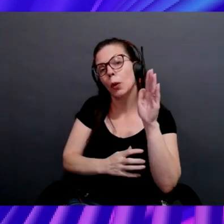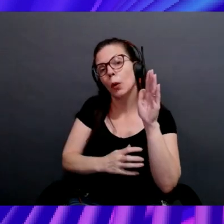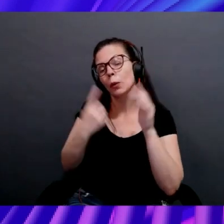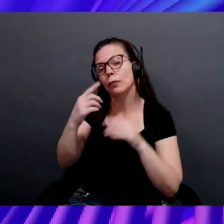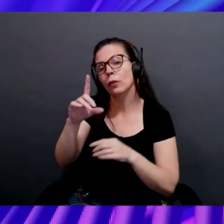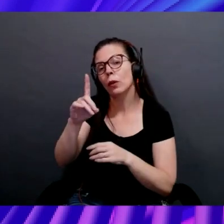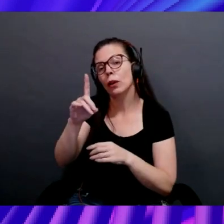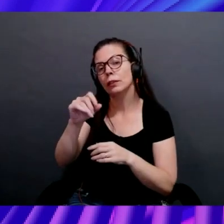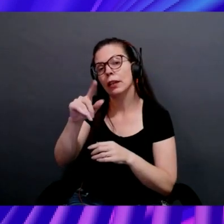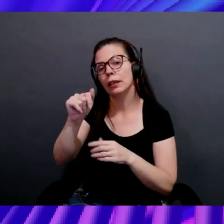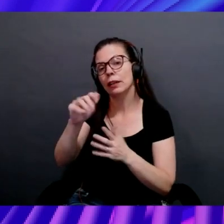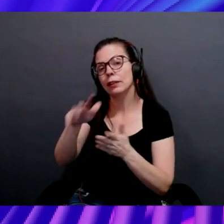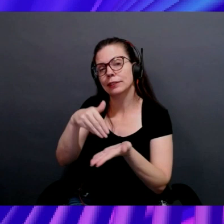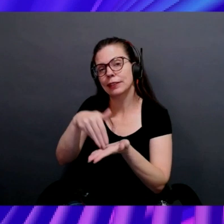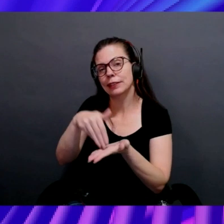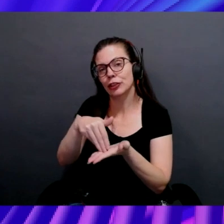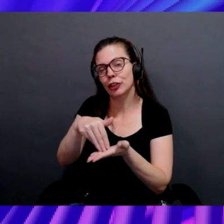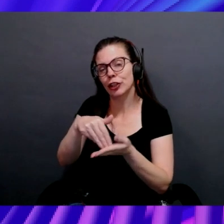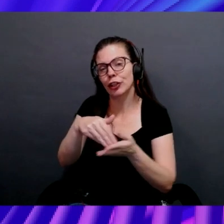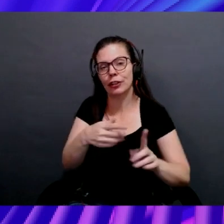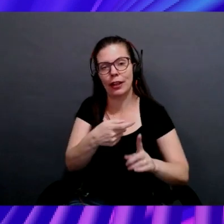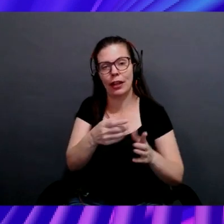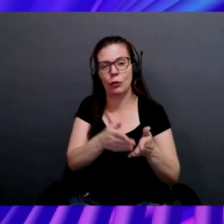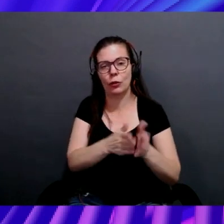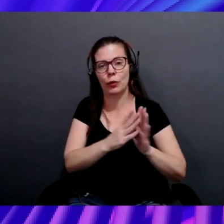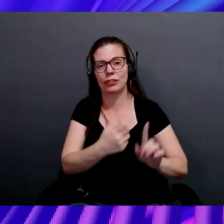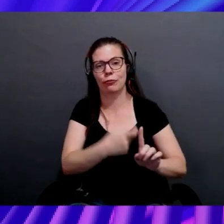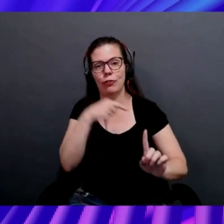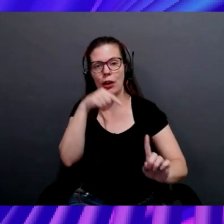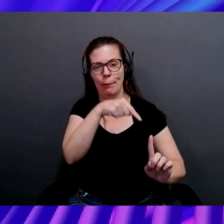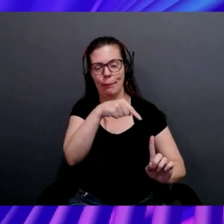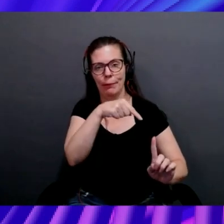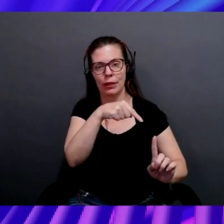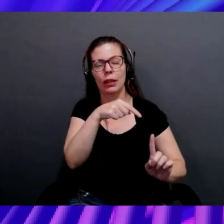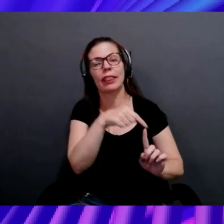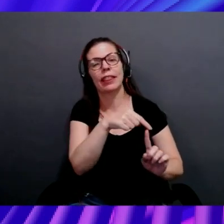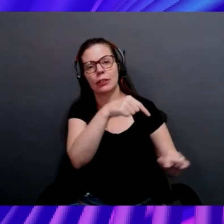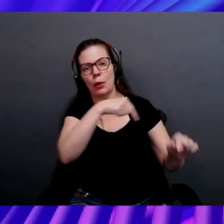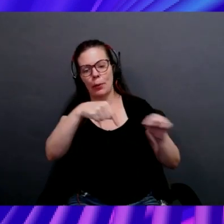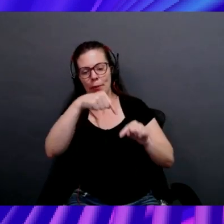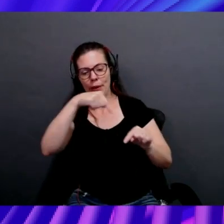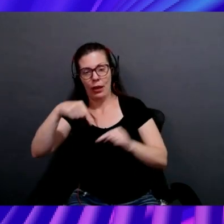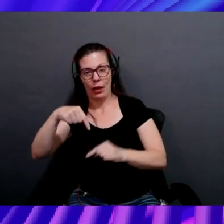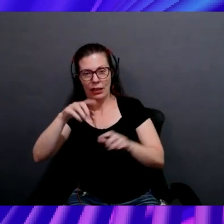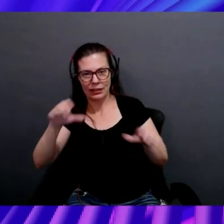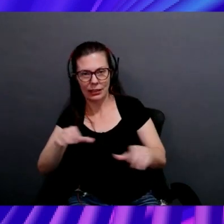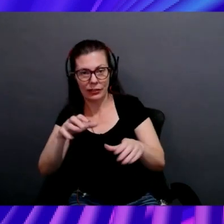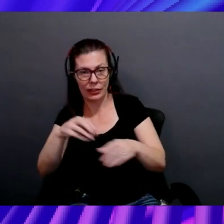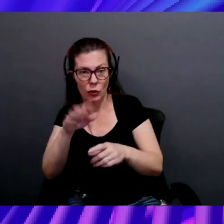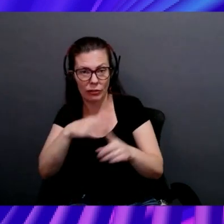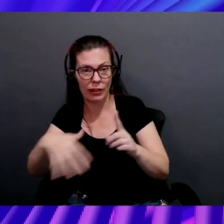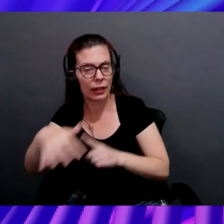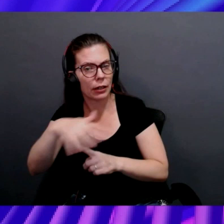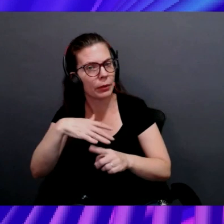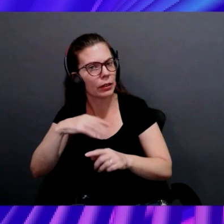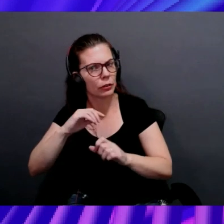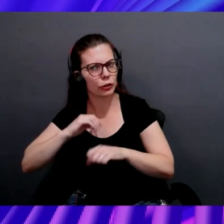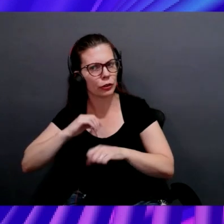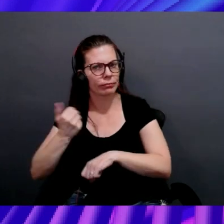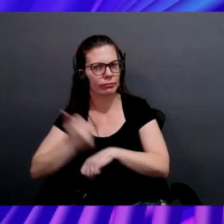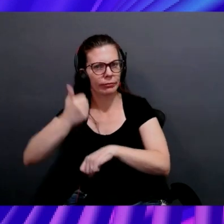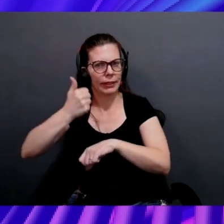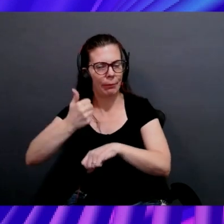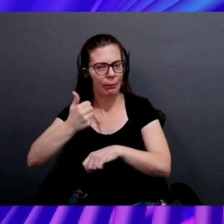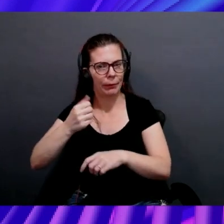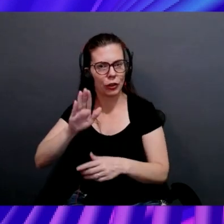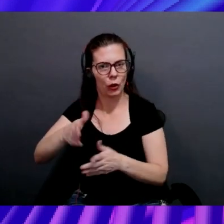a request first came from. And if you need to backtrack that kind of activity in your environment, it can be stamped on the request right from the get-go,